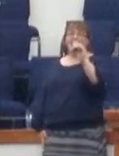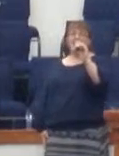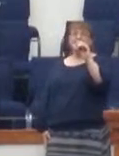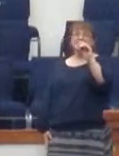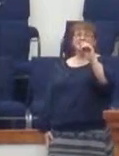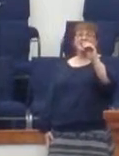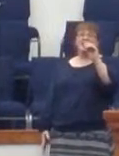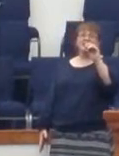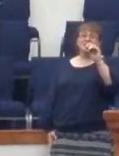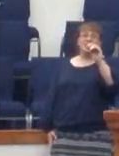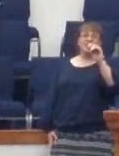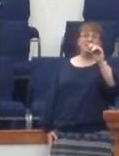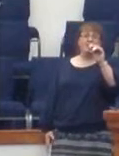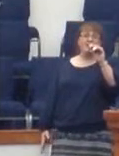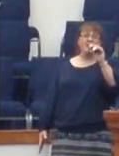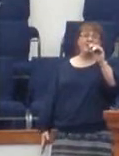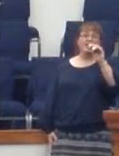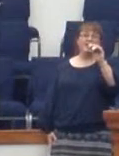My name is